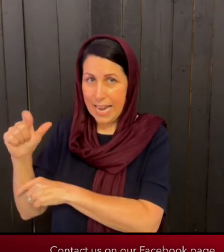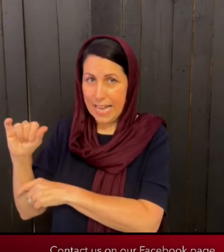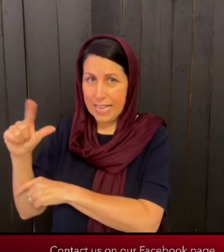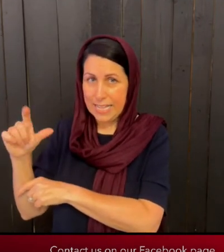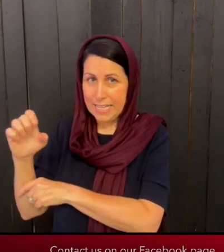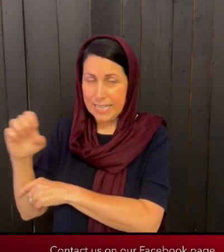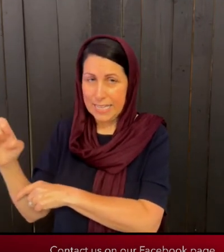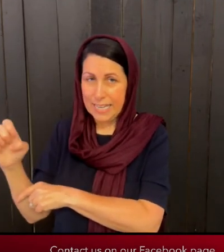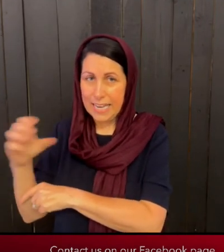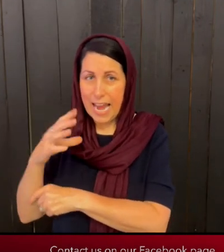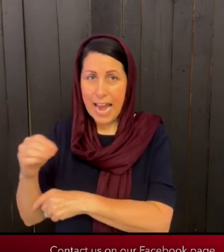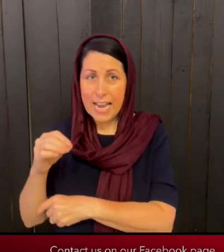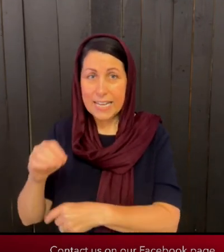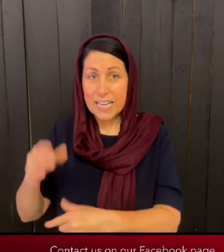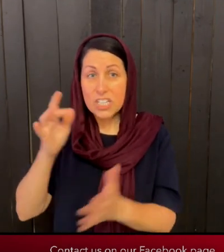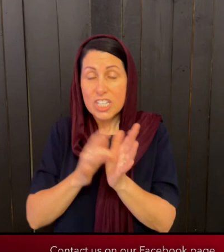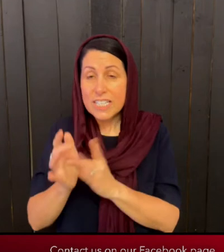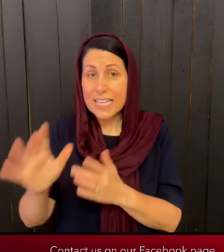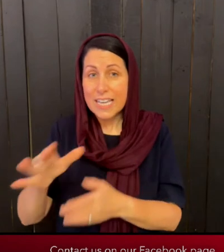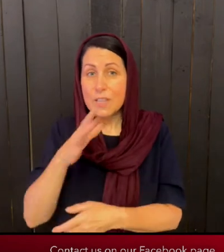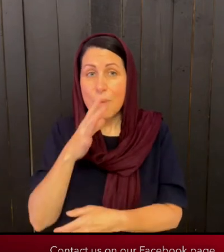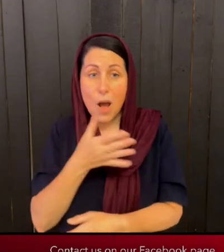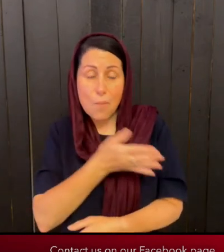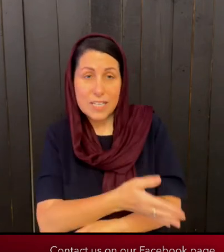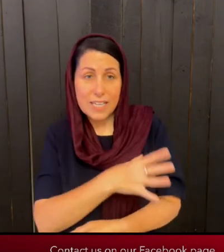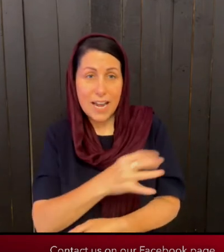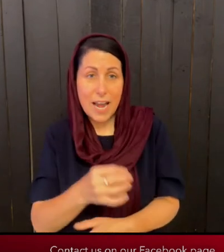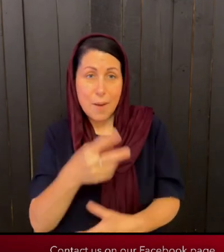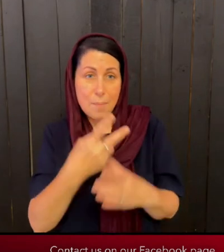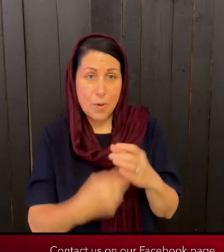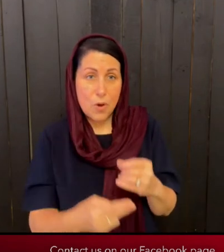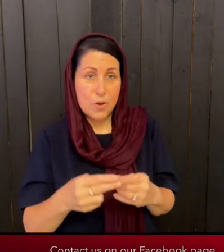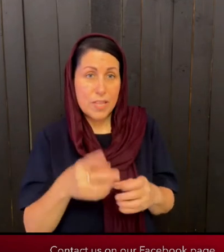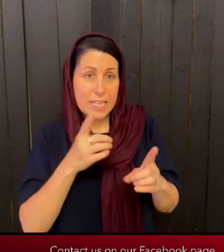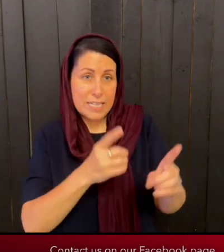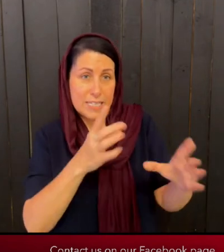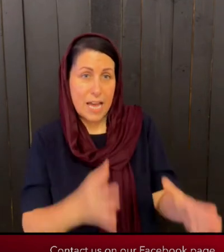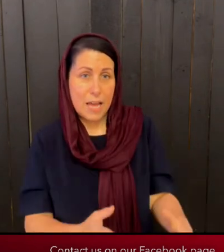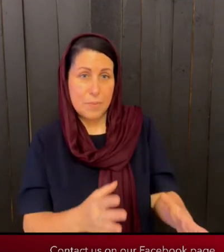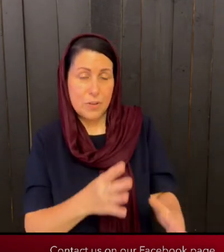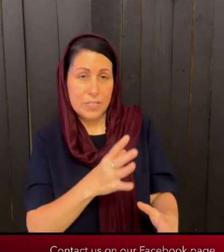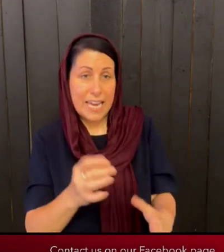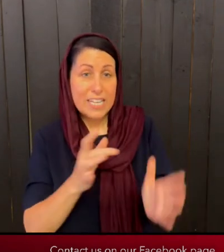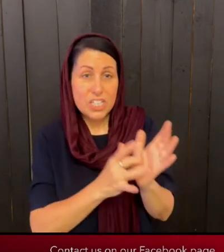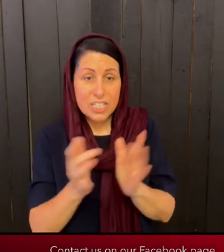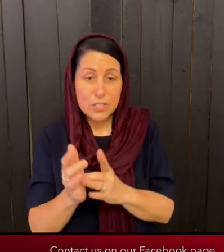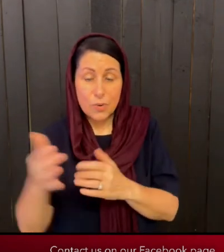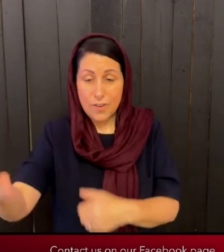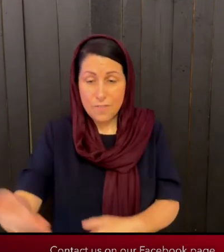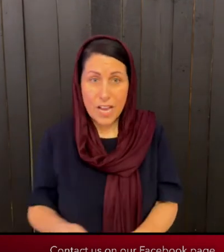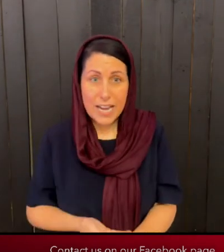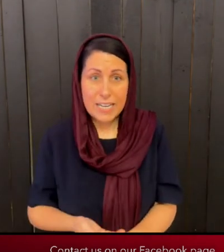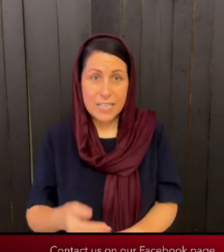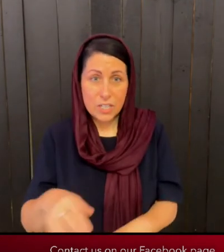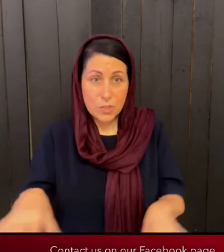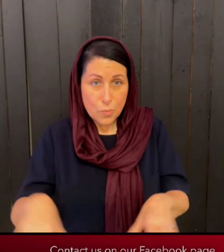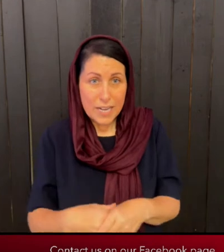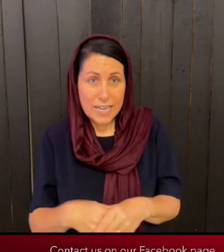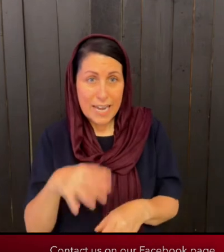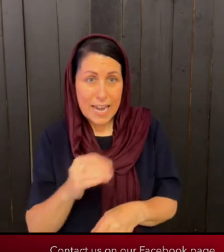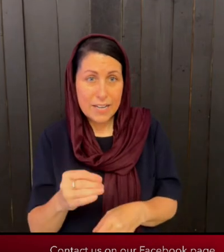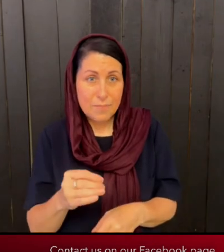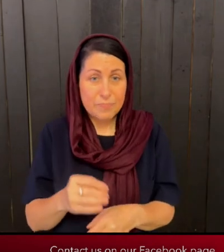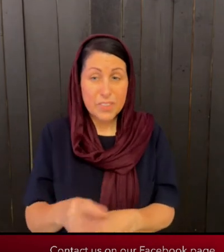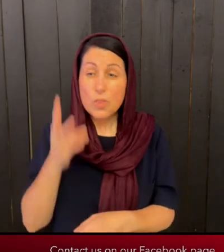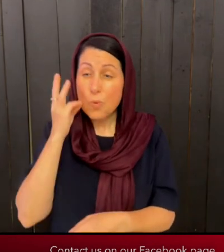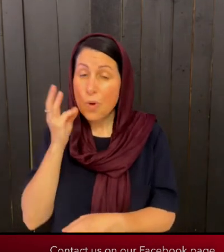And both Jesus and his disciples were invited to the wedding. When the wine ran out, the mother of Jesus said to him, "They have